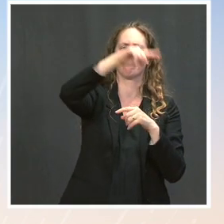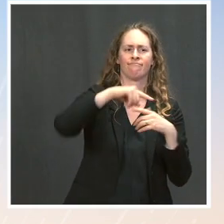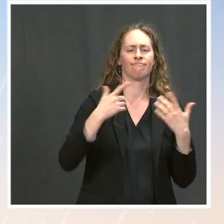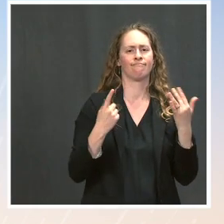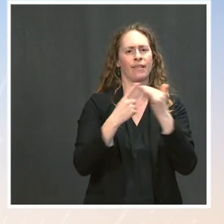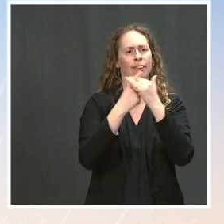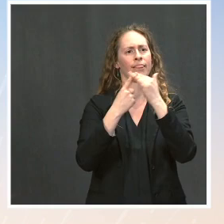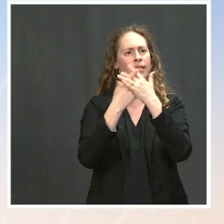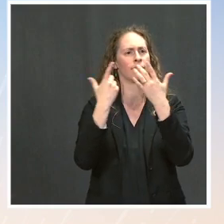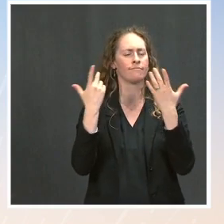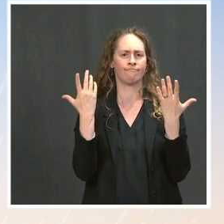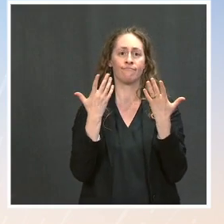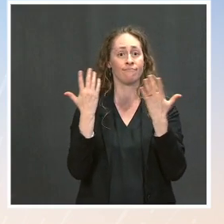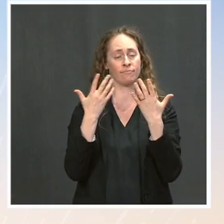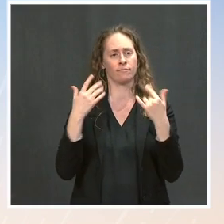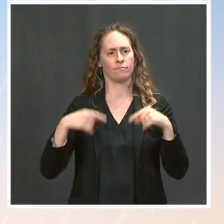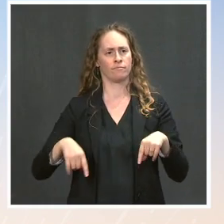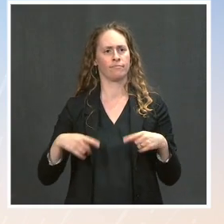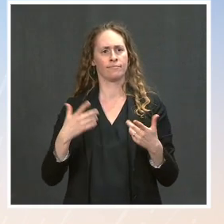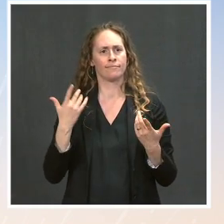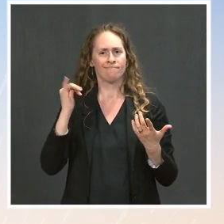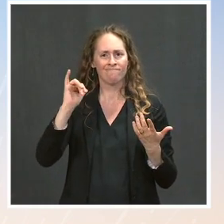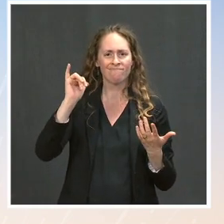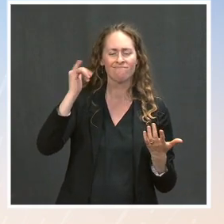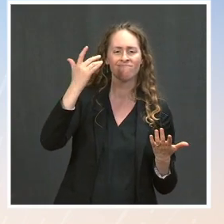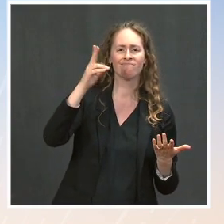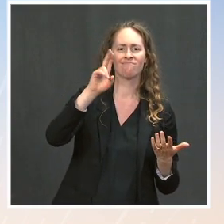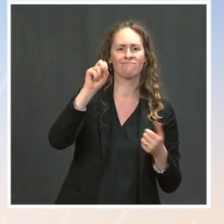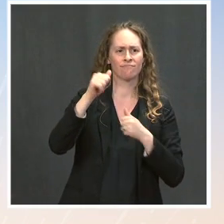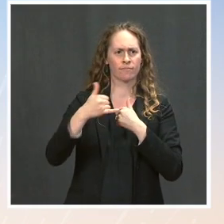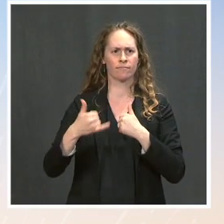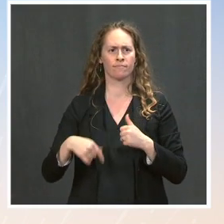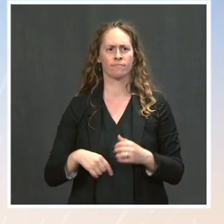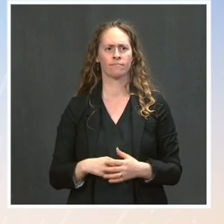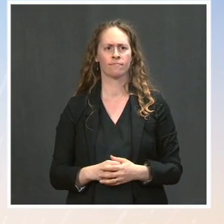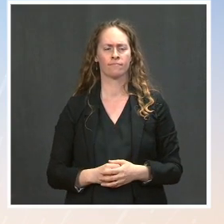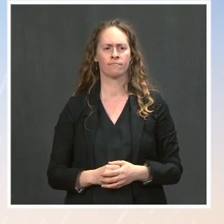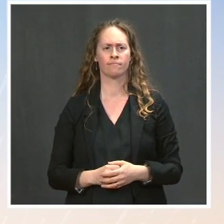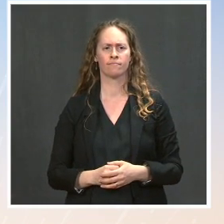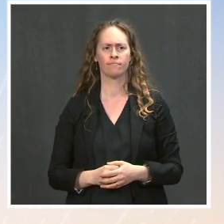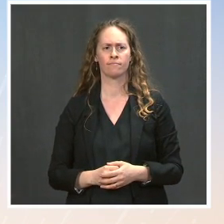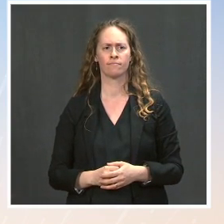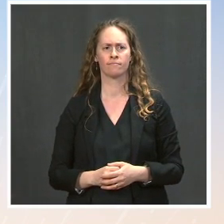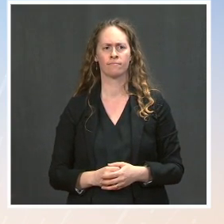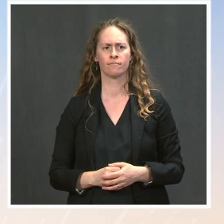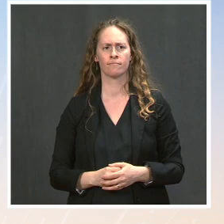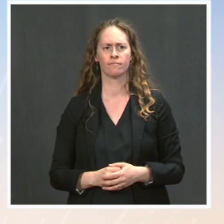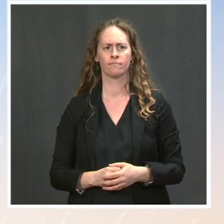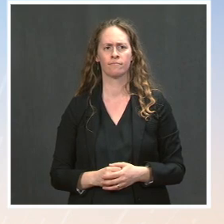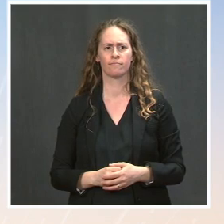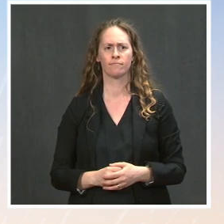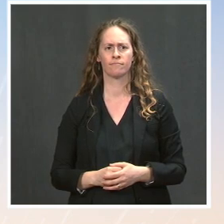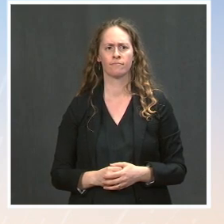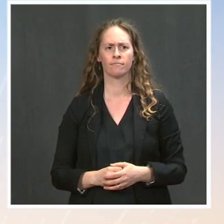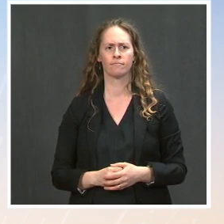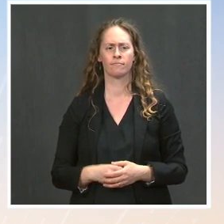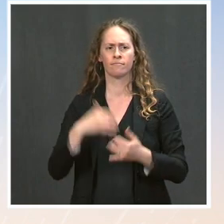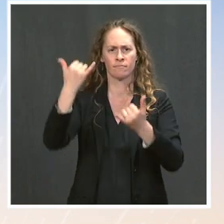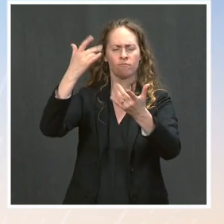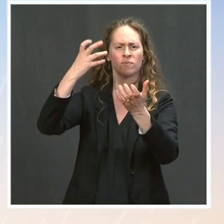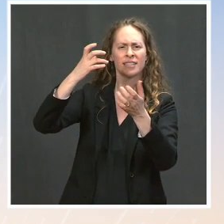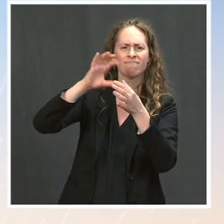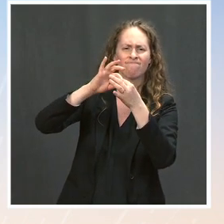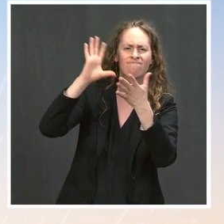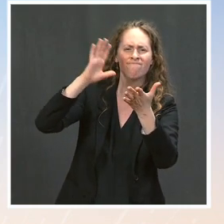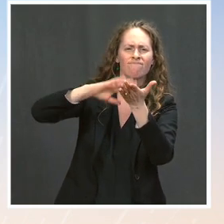to support this TRIPS waiver at the WTO. Has there been any shift in the U.S. position? Up